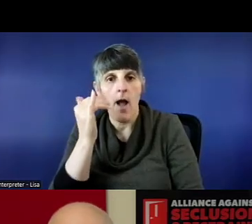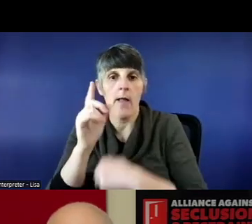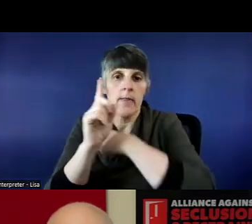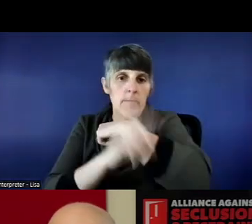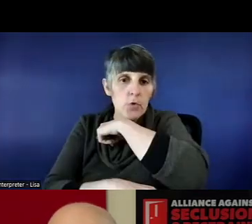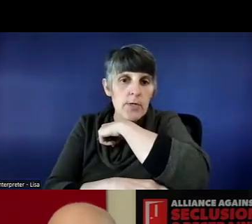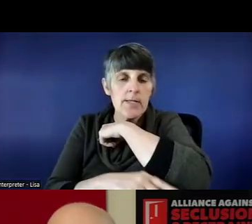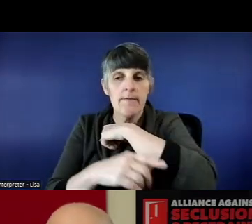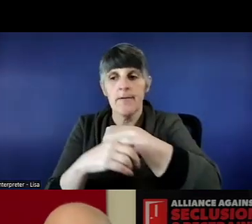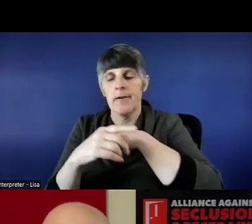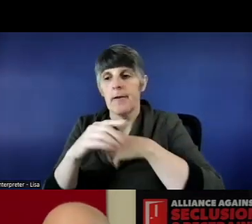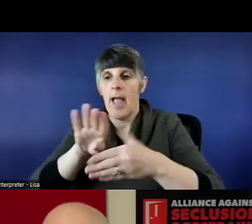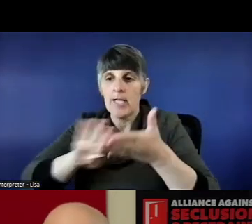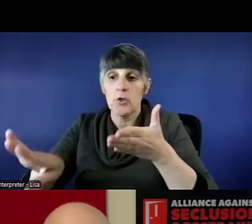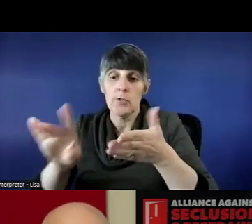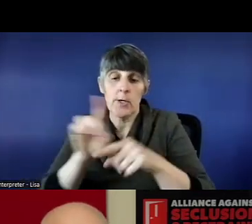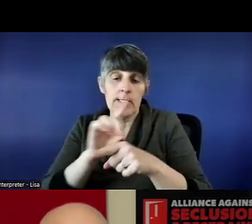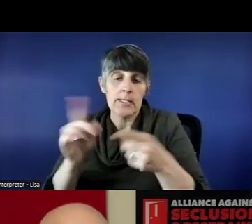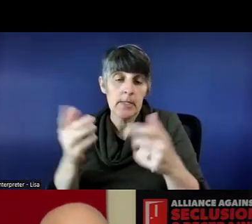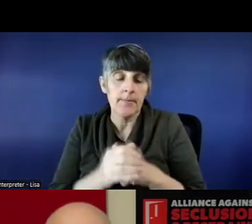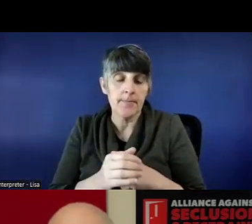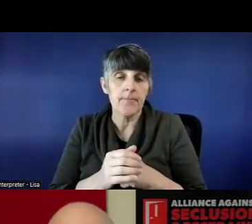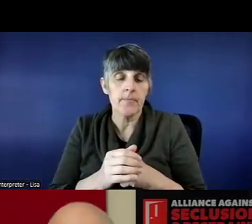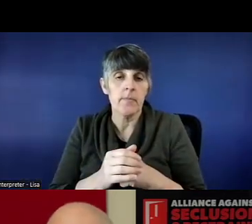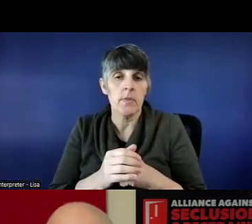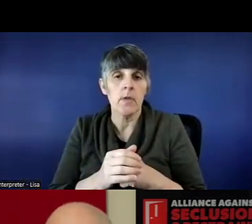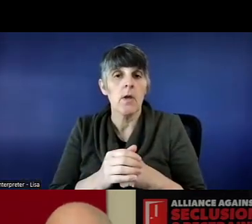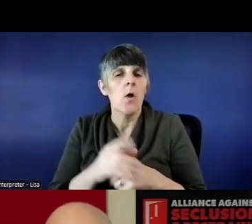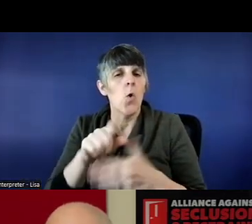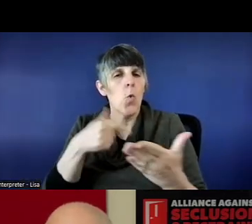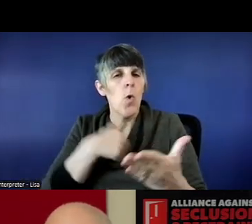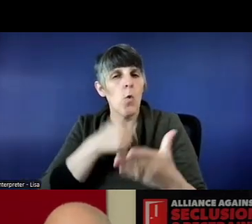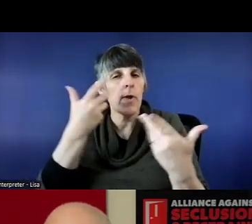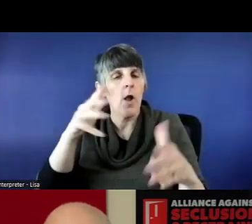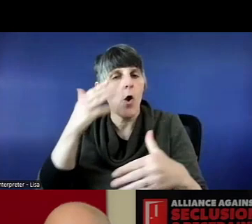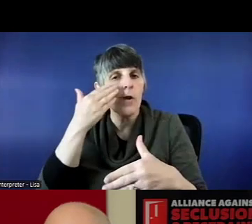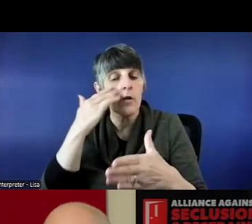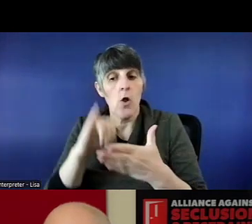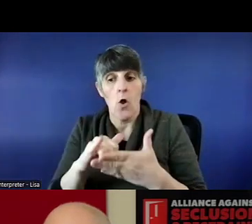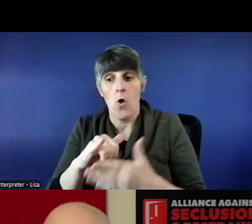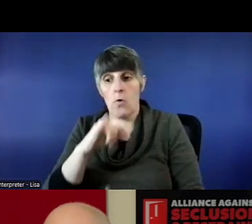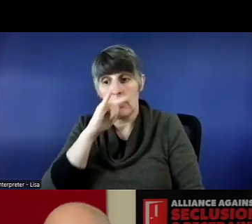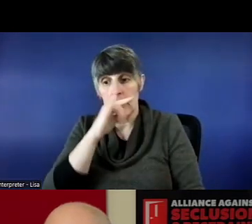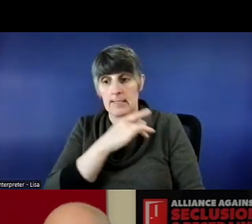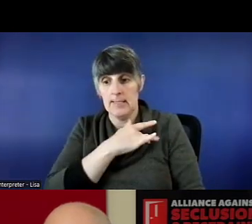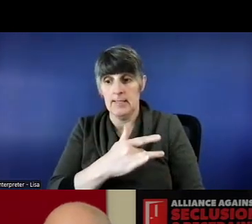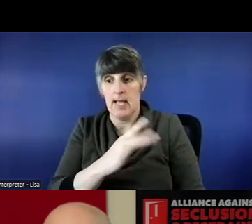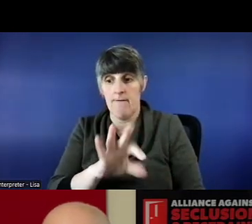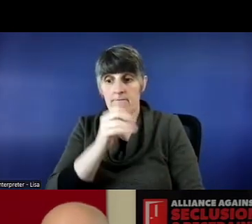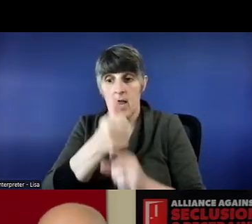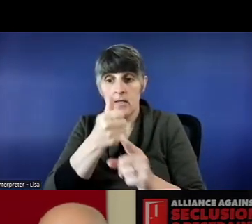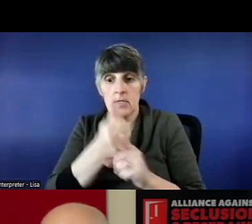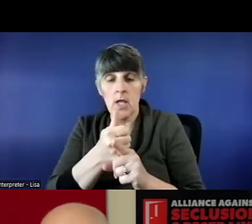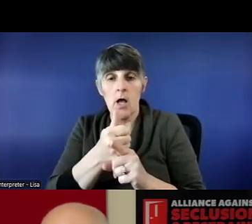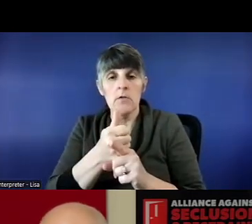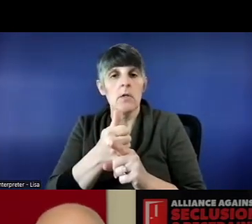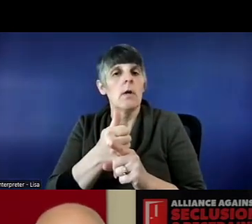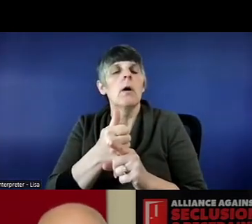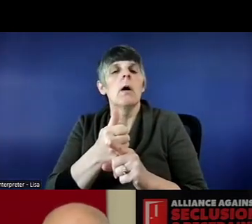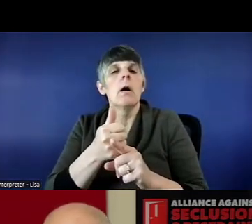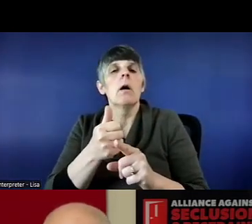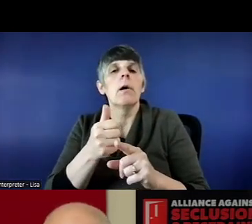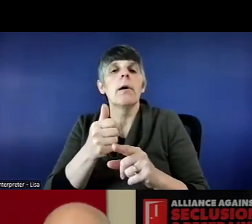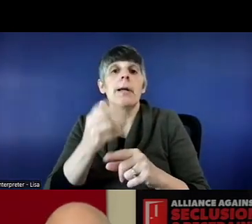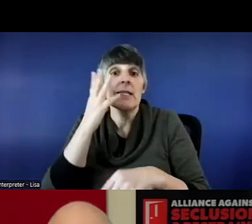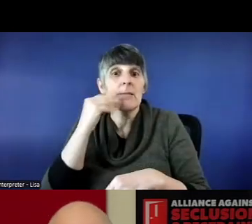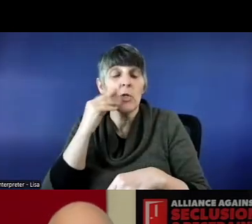punitive and exclusionary discipline. What we already know is that kids that are more likely to find themselves on the other end of punitive and